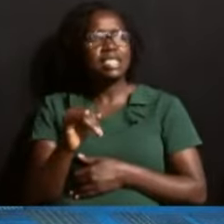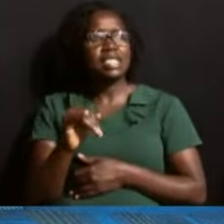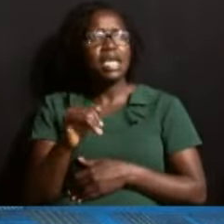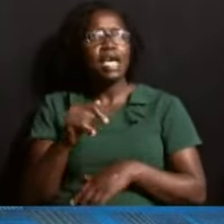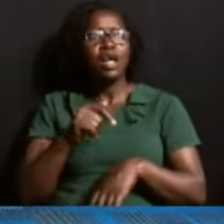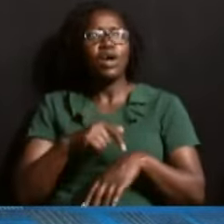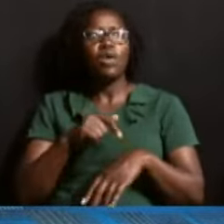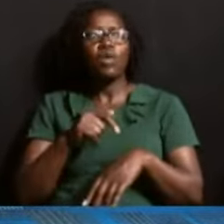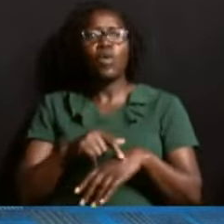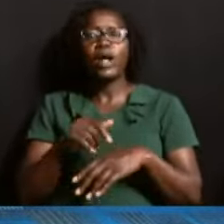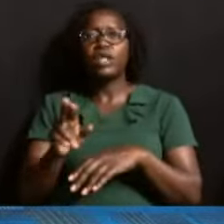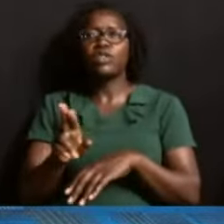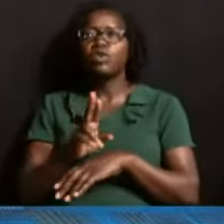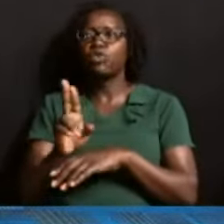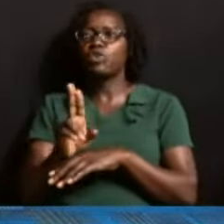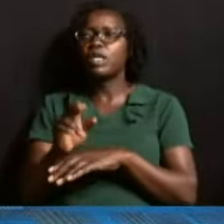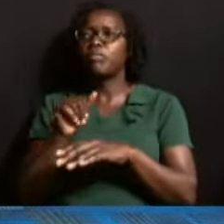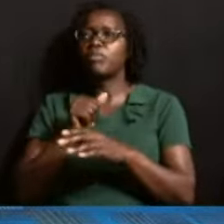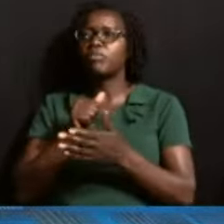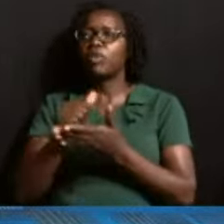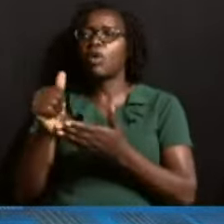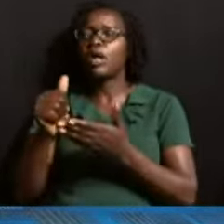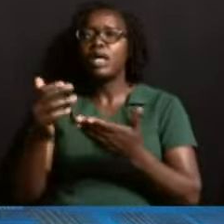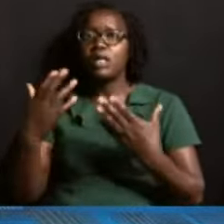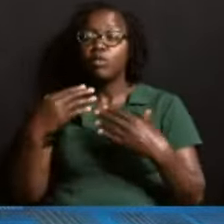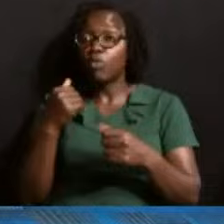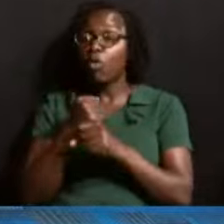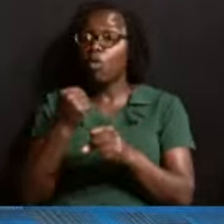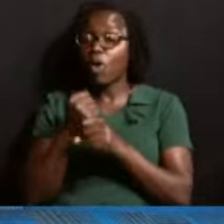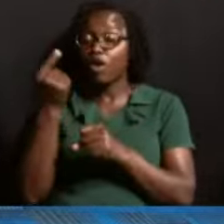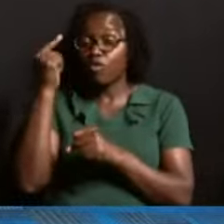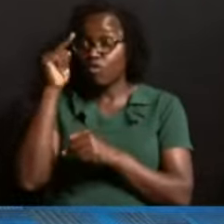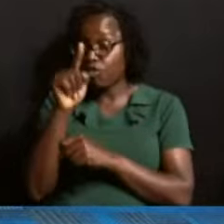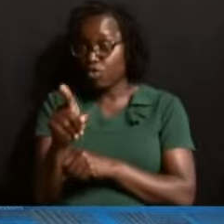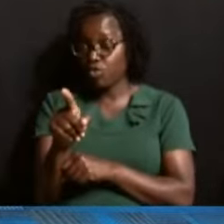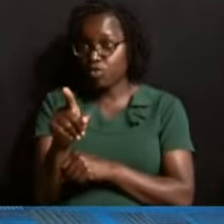you employ people that work for you.